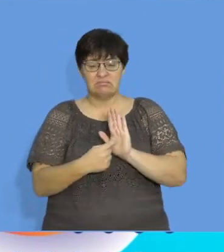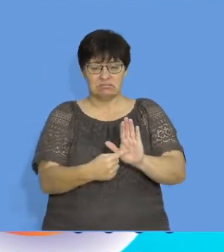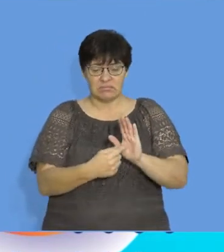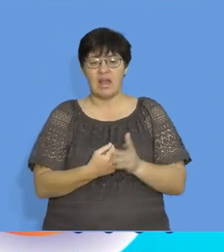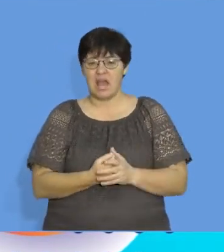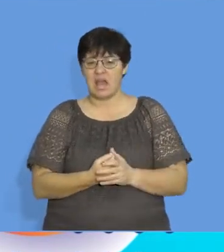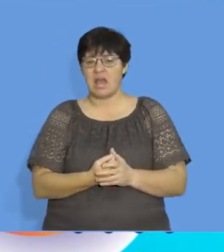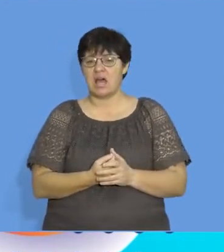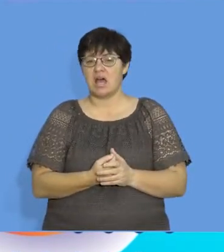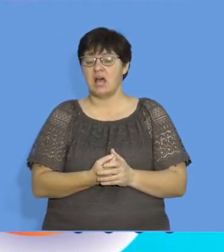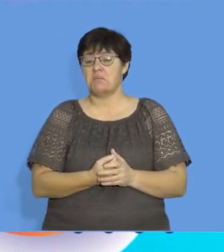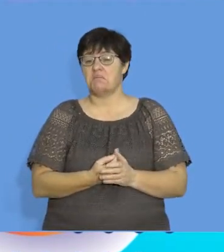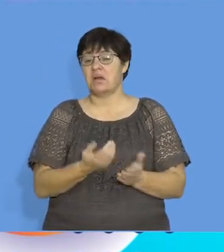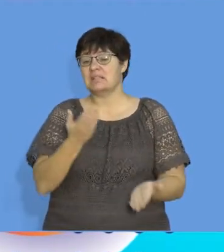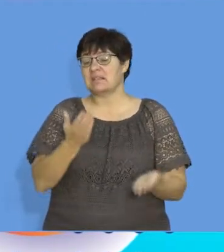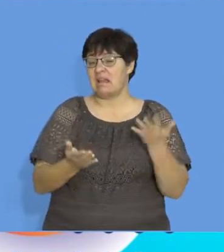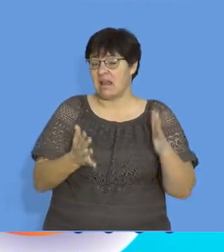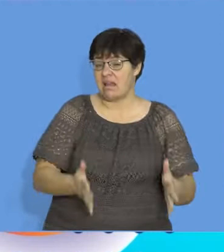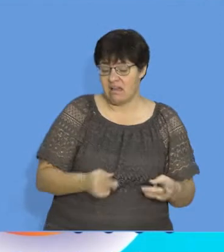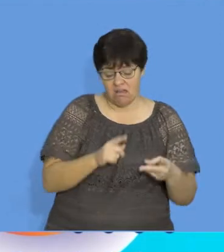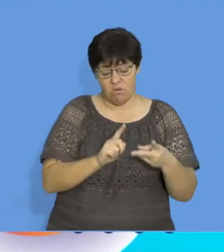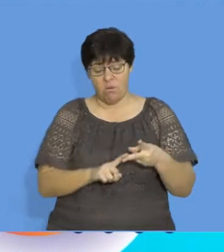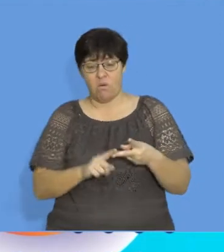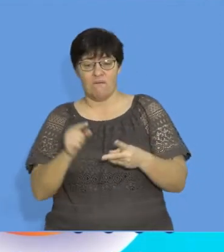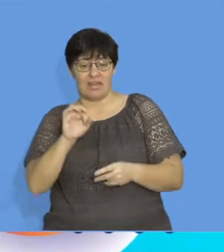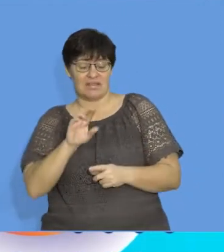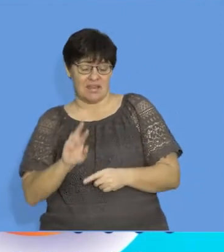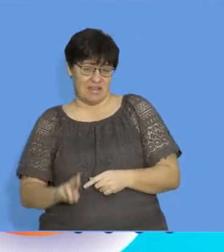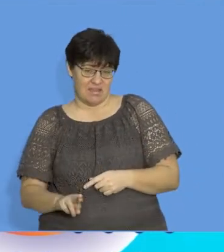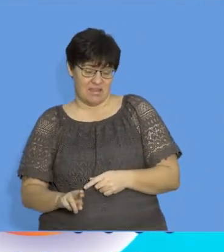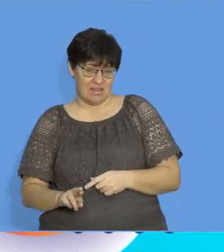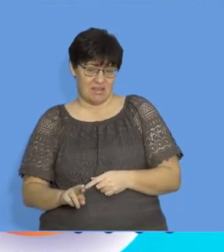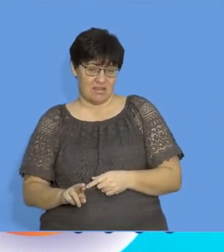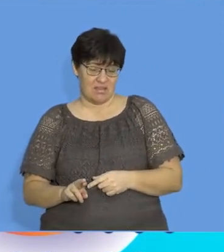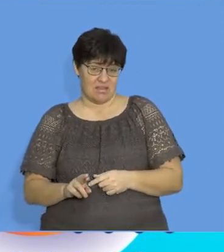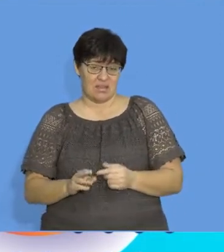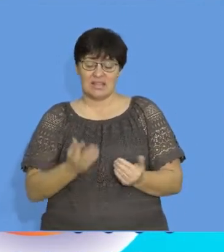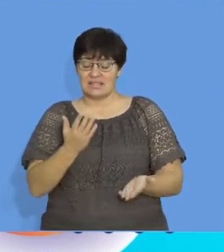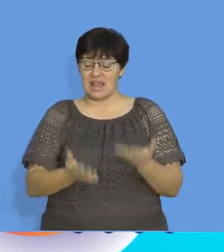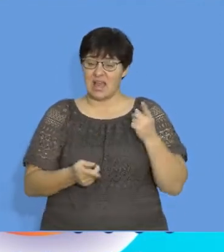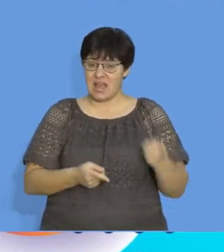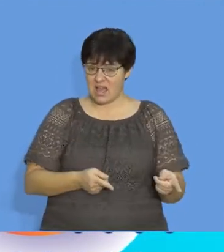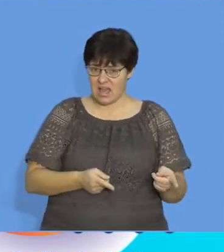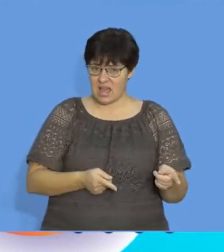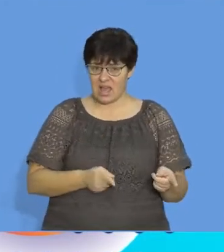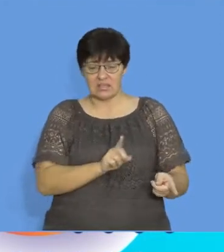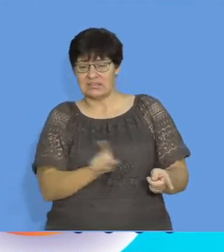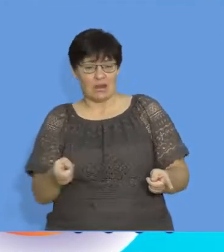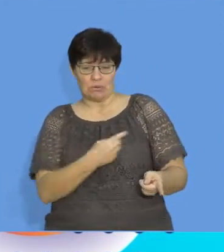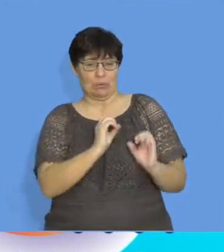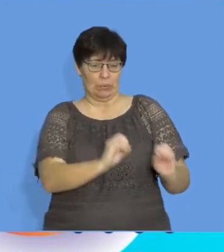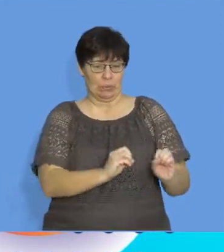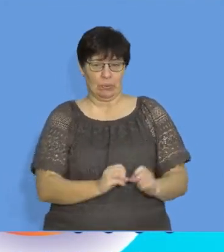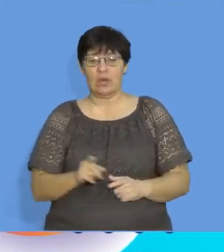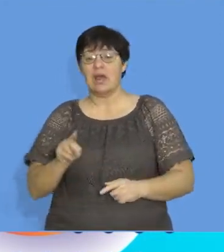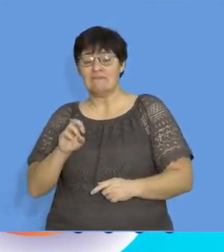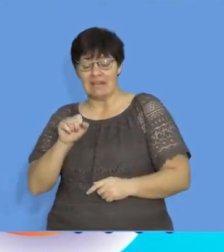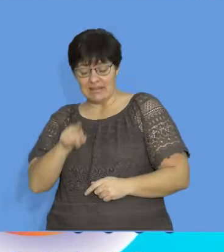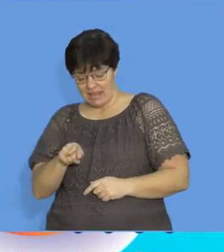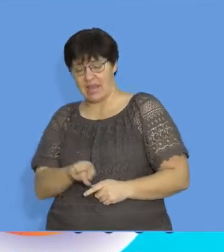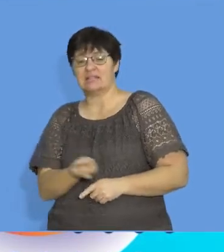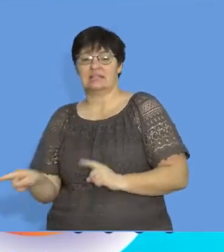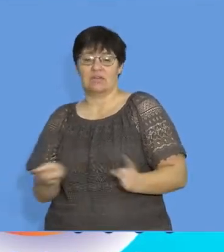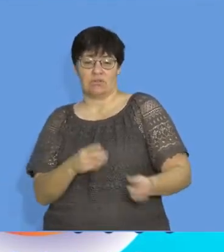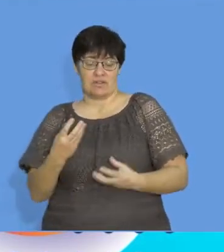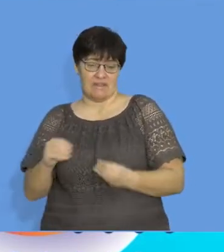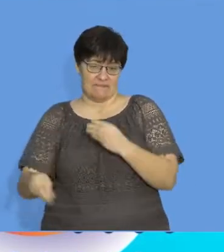vector. If they're a vector, I need to give a direction to them. If they're a scalar, they don't have a direction. Okay?